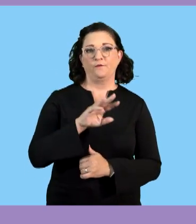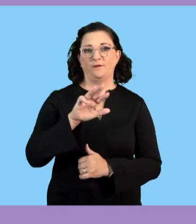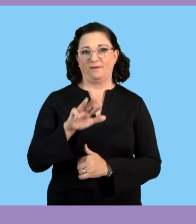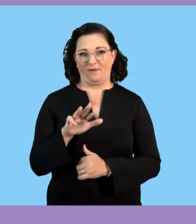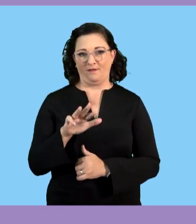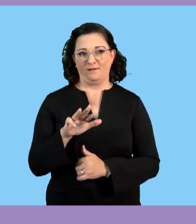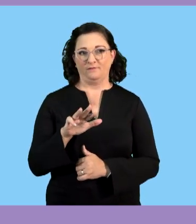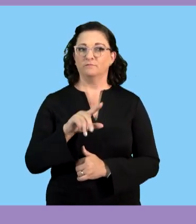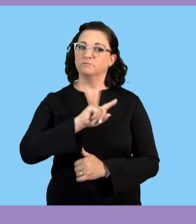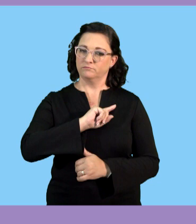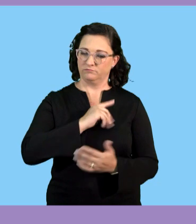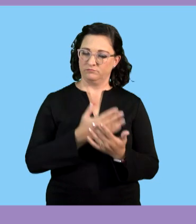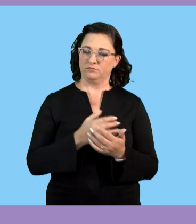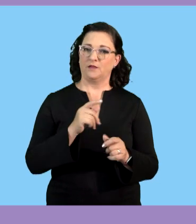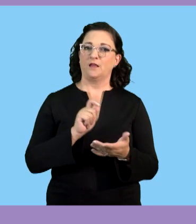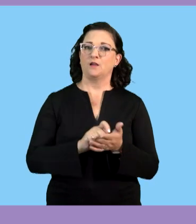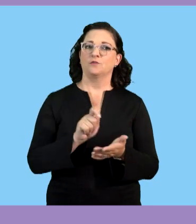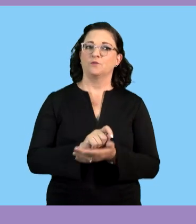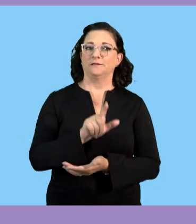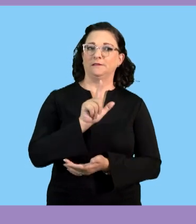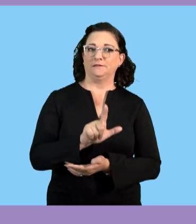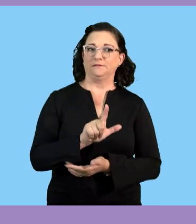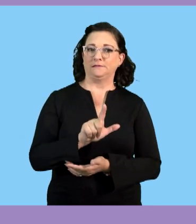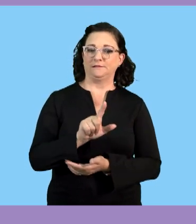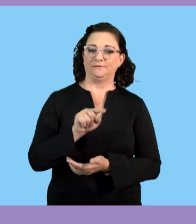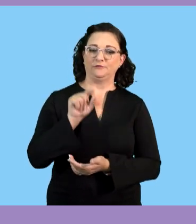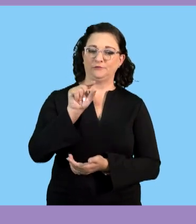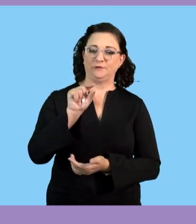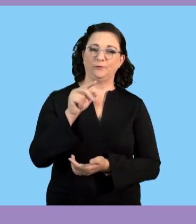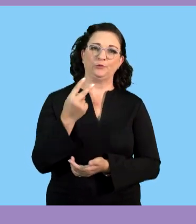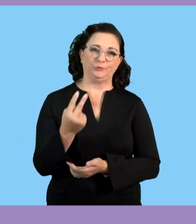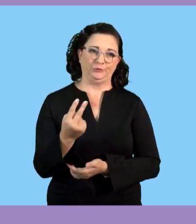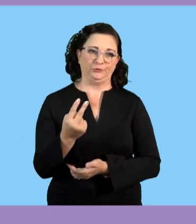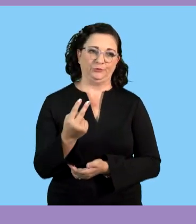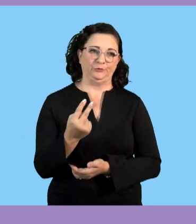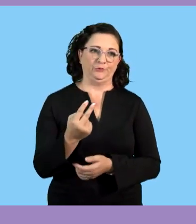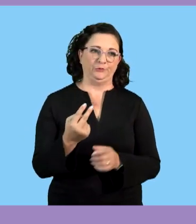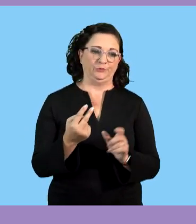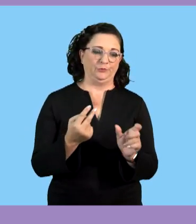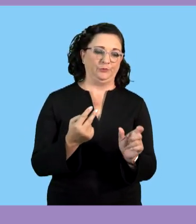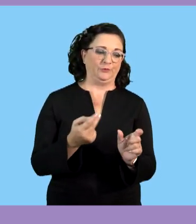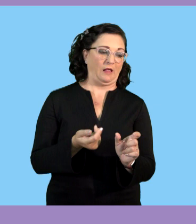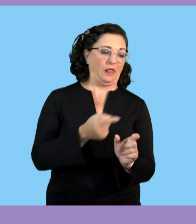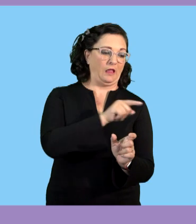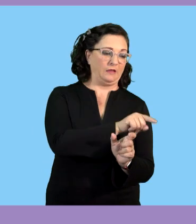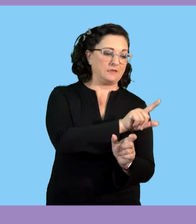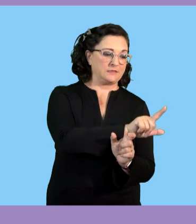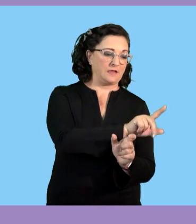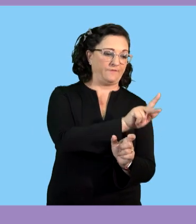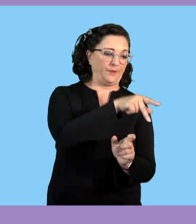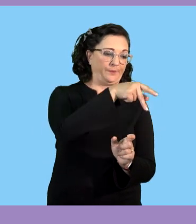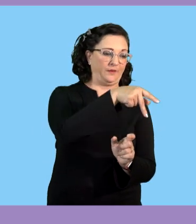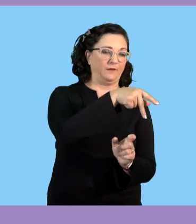49 can be written as 7 exponent 2, and on the left-hand side we have 7 exponent p.